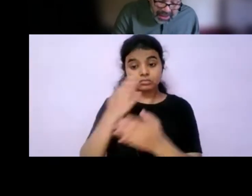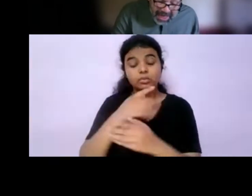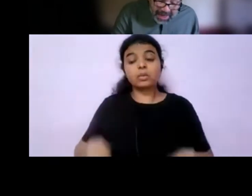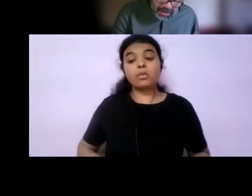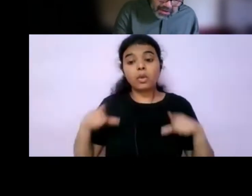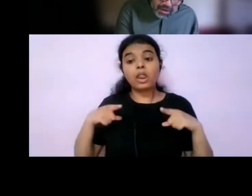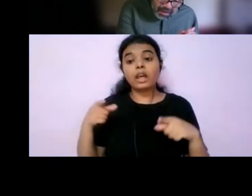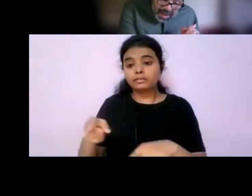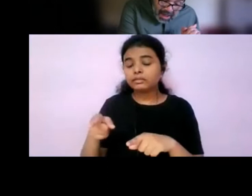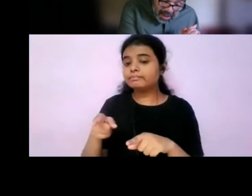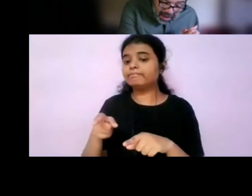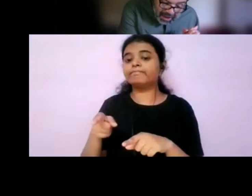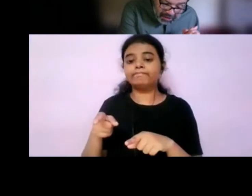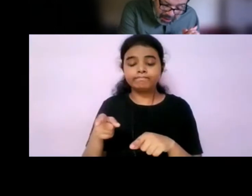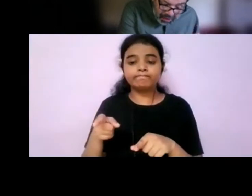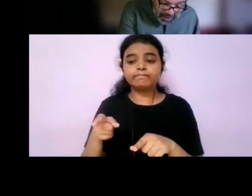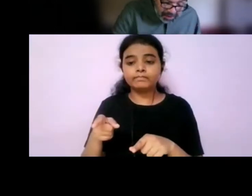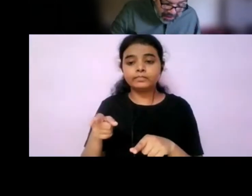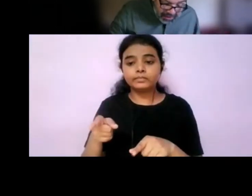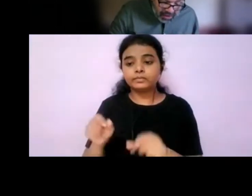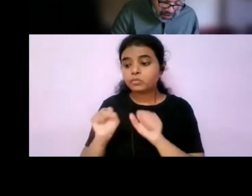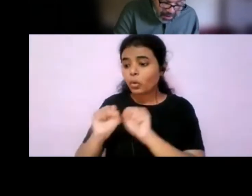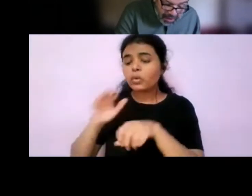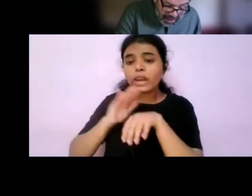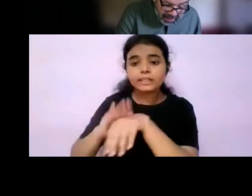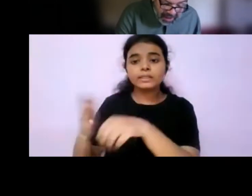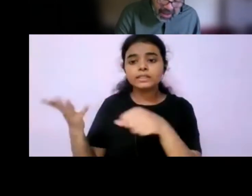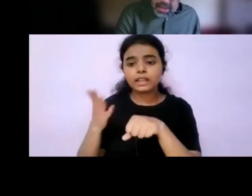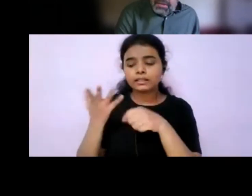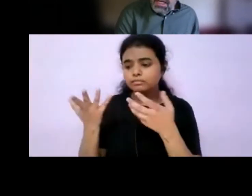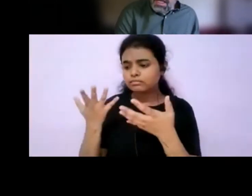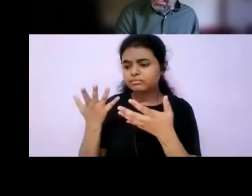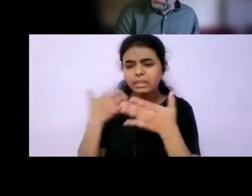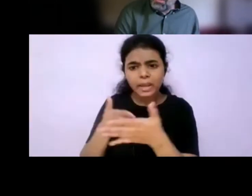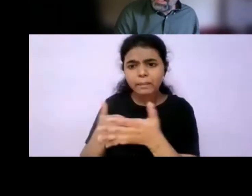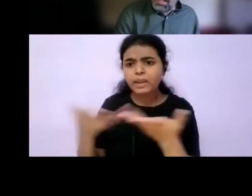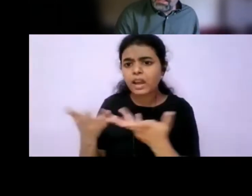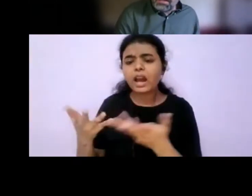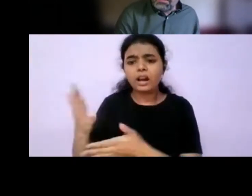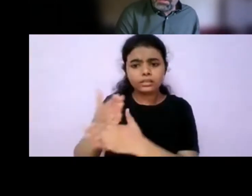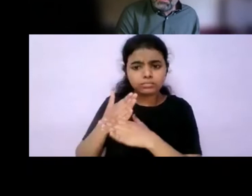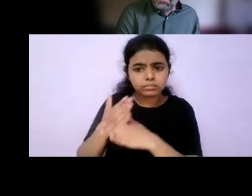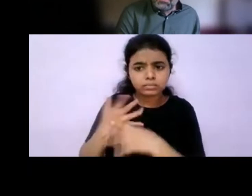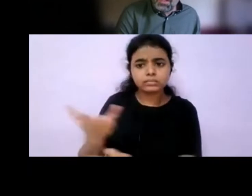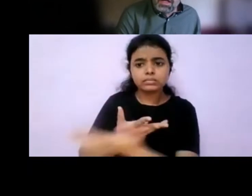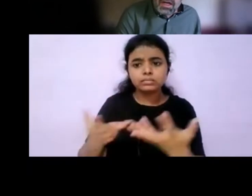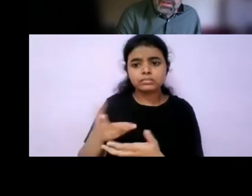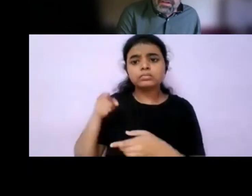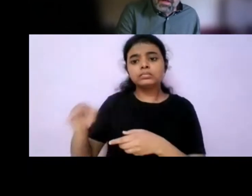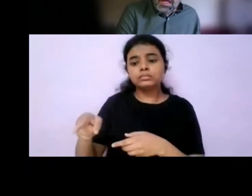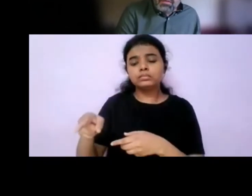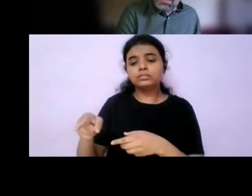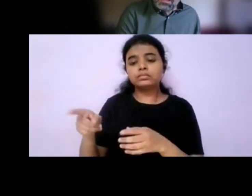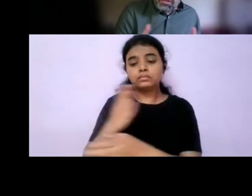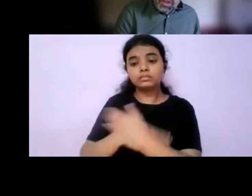that will allow us to explore their experiences across the breadth of their lives, and that all their experiences are covered.